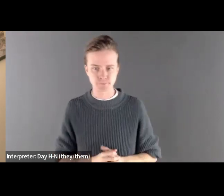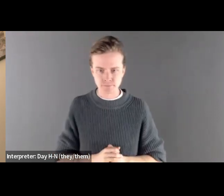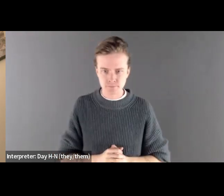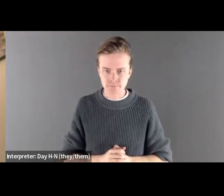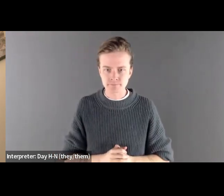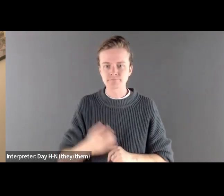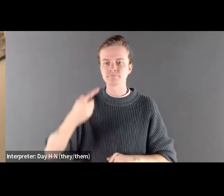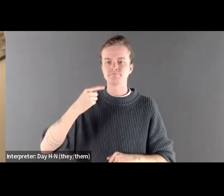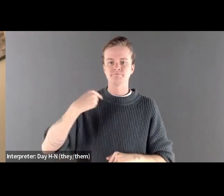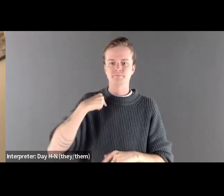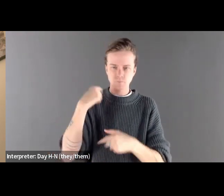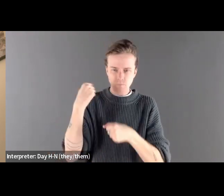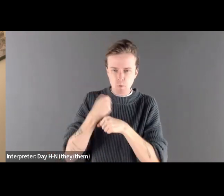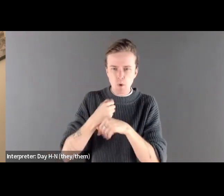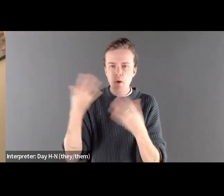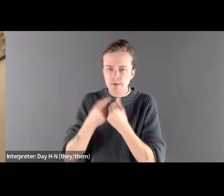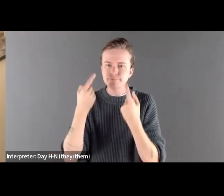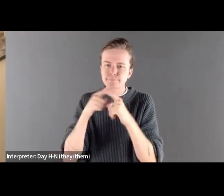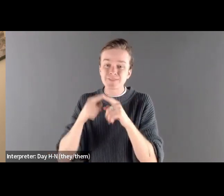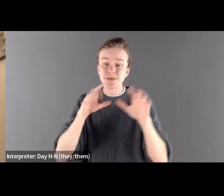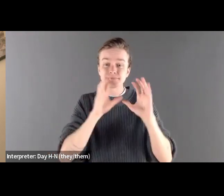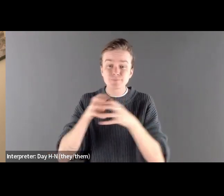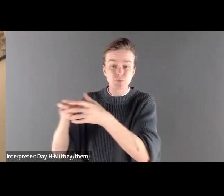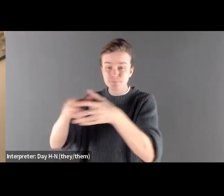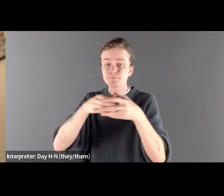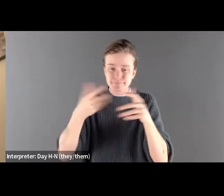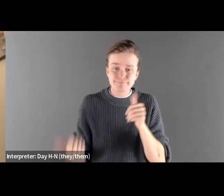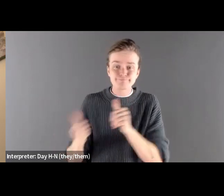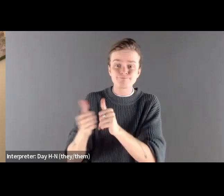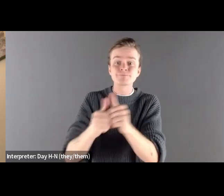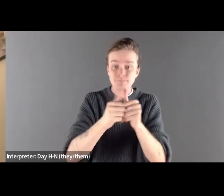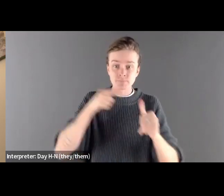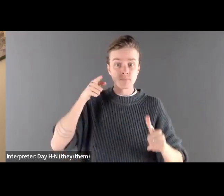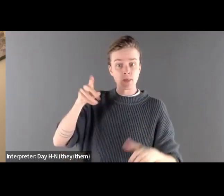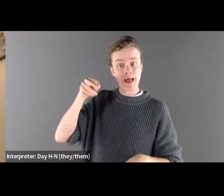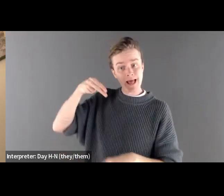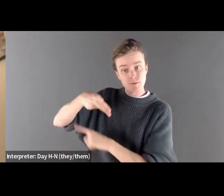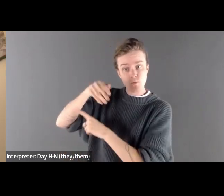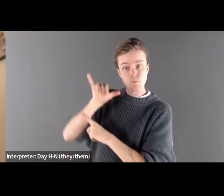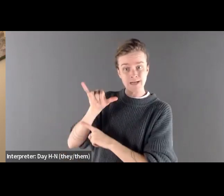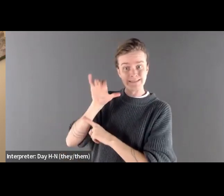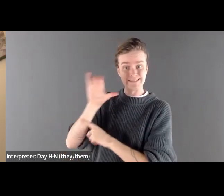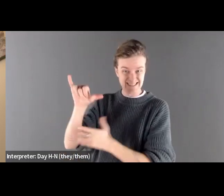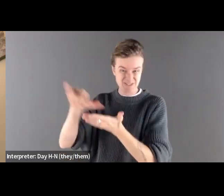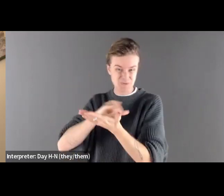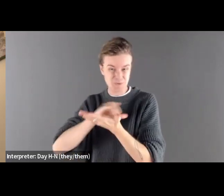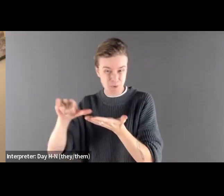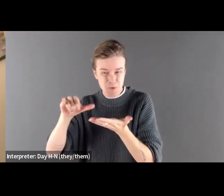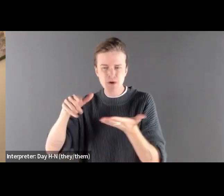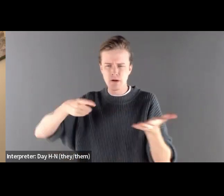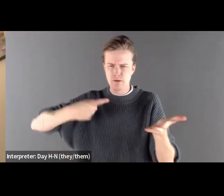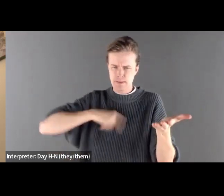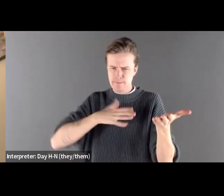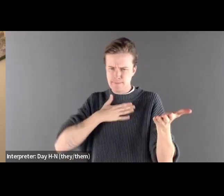grassroots partner organizations in New York City on banning facial recognition in the city and exposing the ways in which the